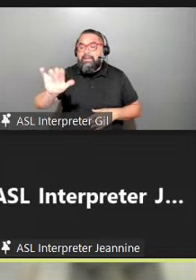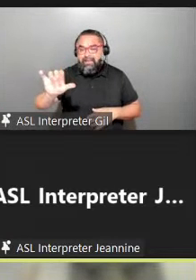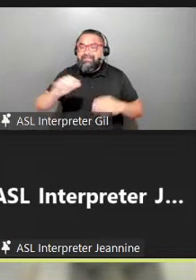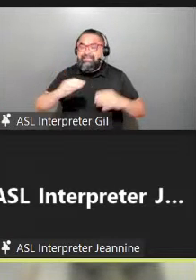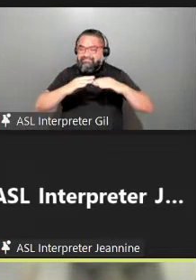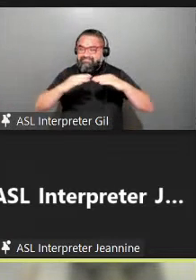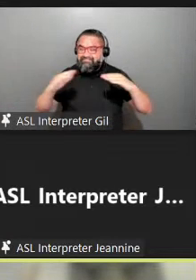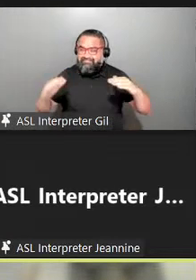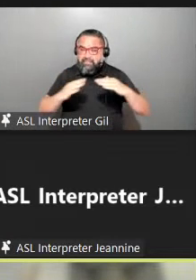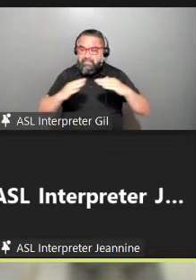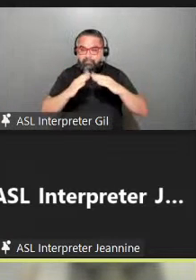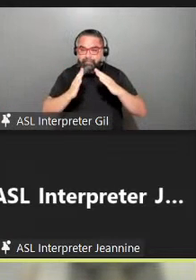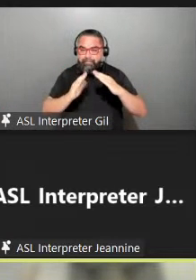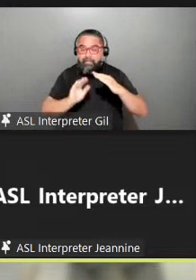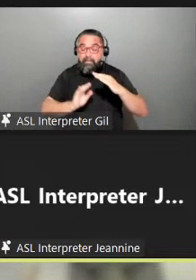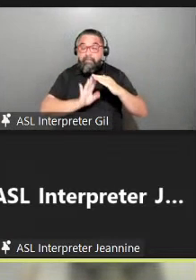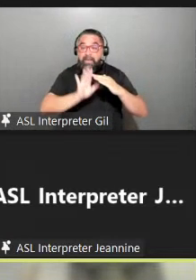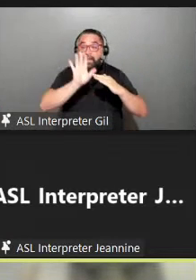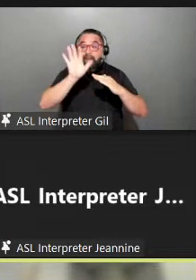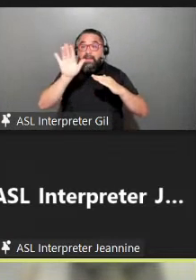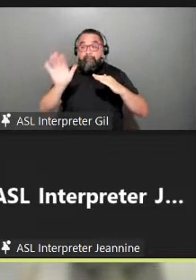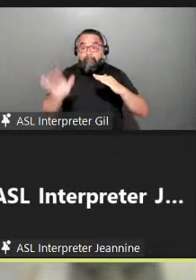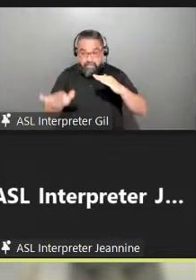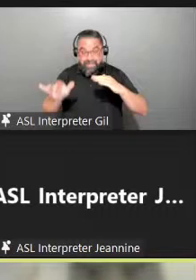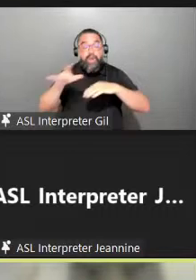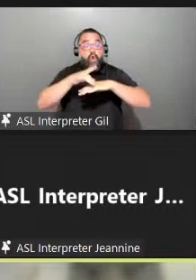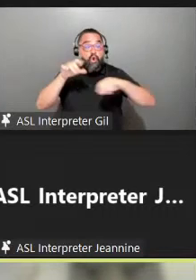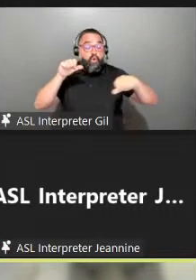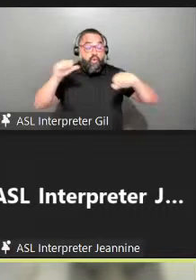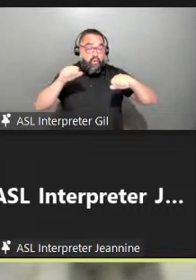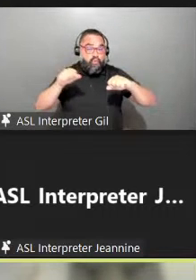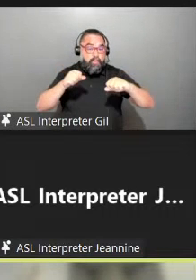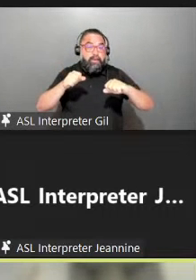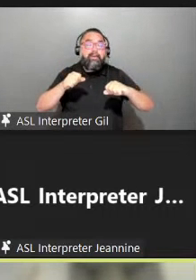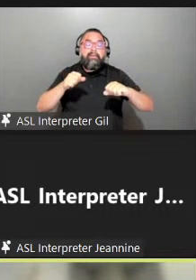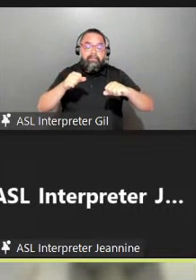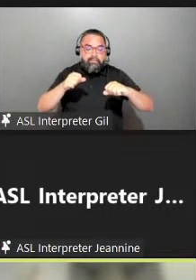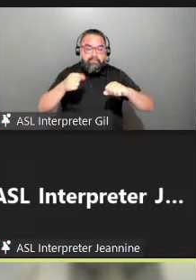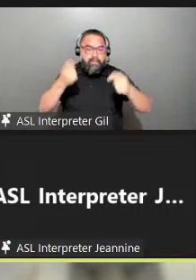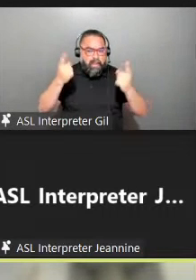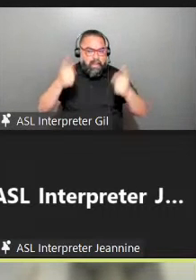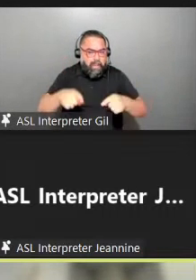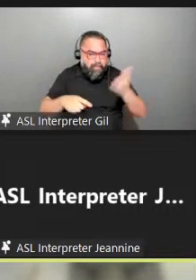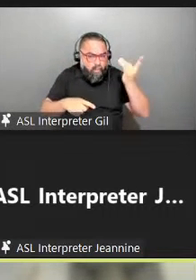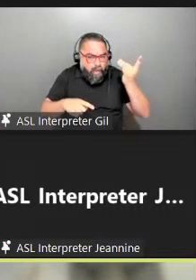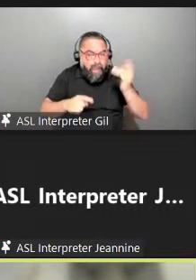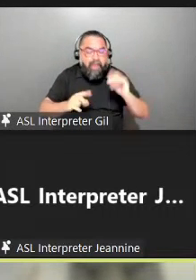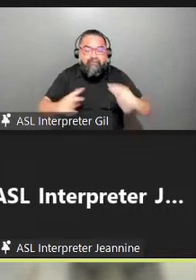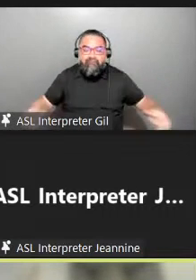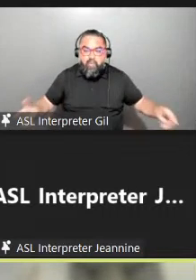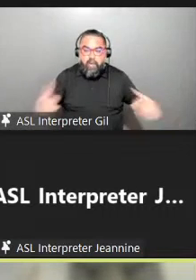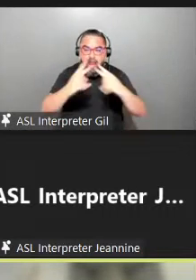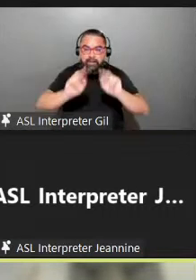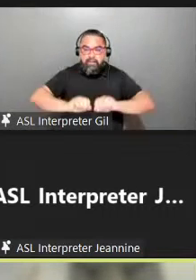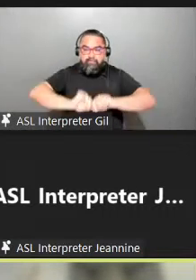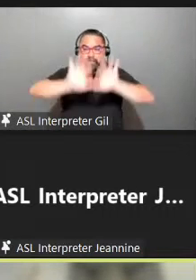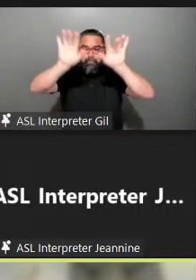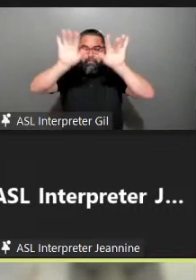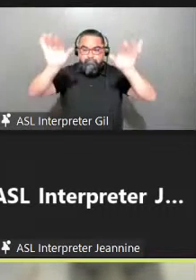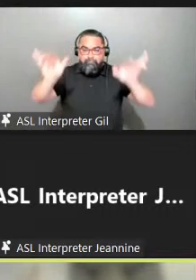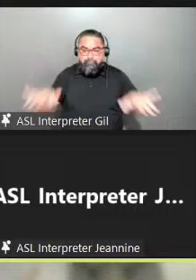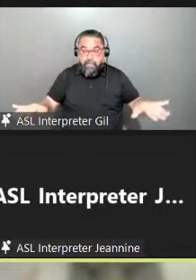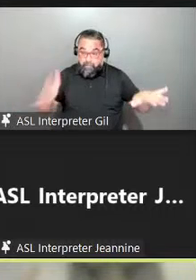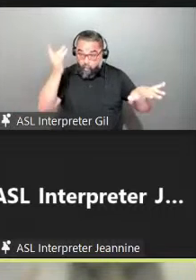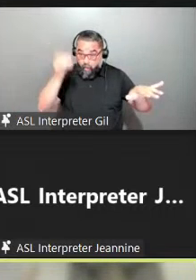breaks. And we can even have earthquakes that occur when we have volcanic activity, because that's all happening inside the